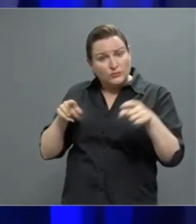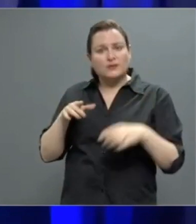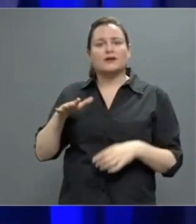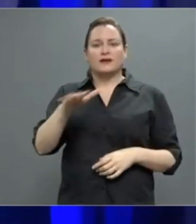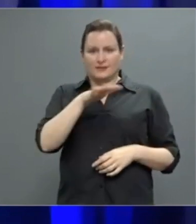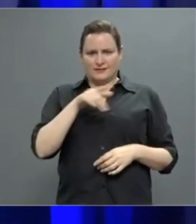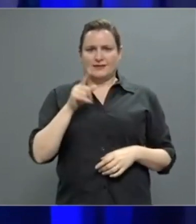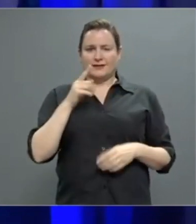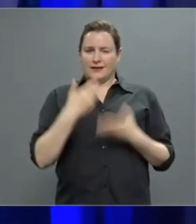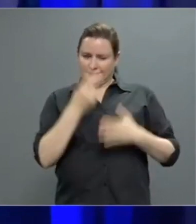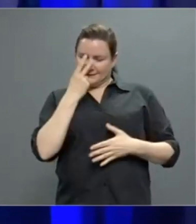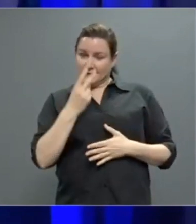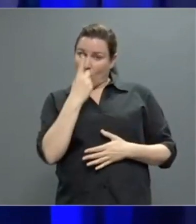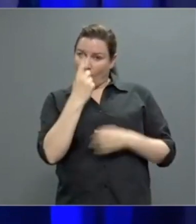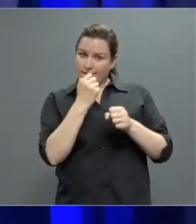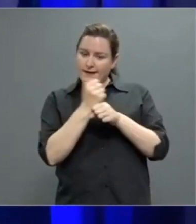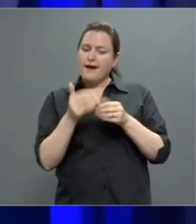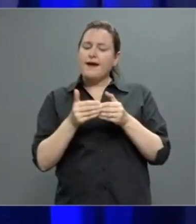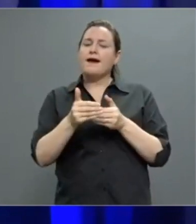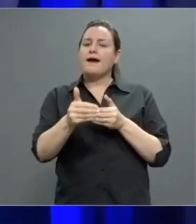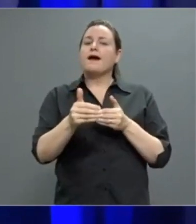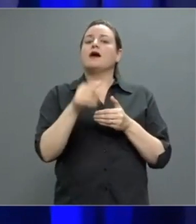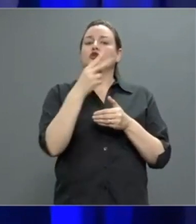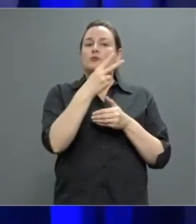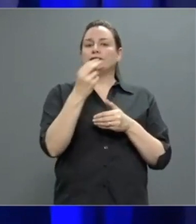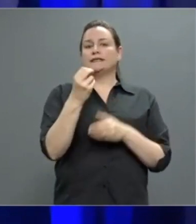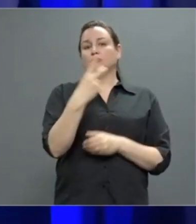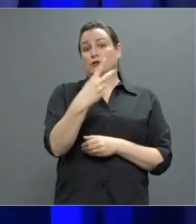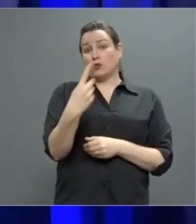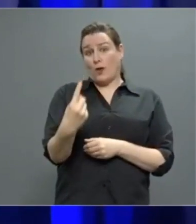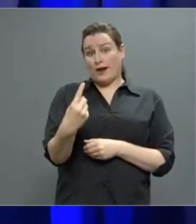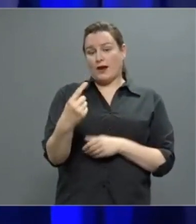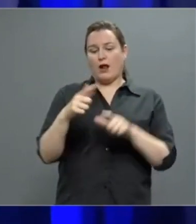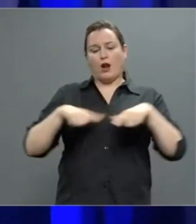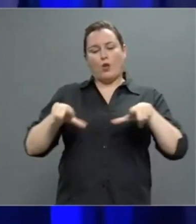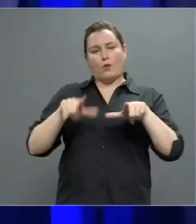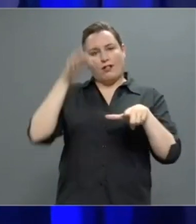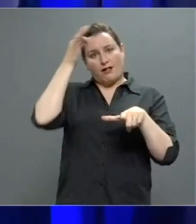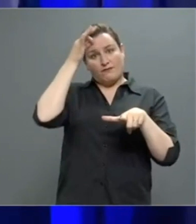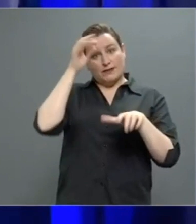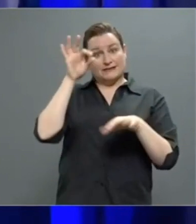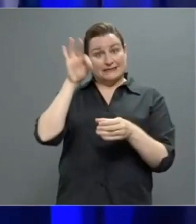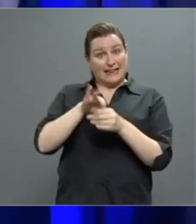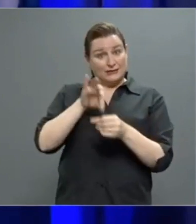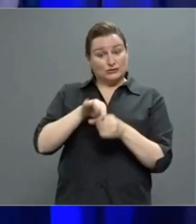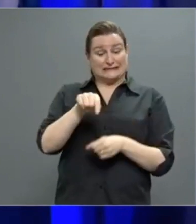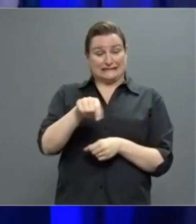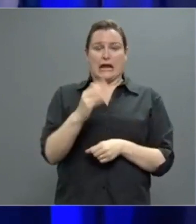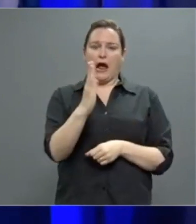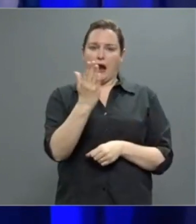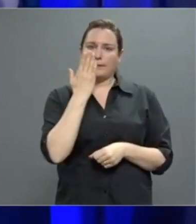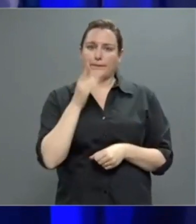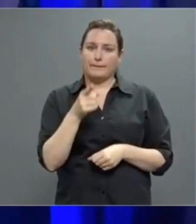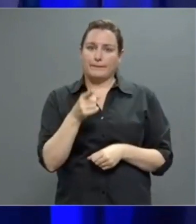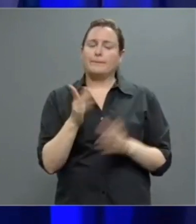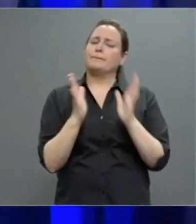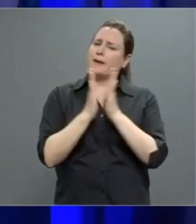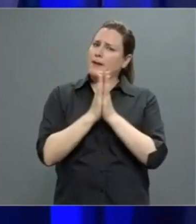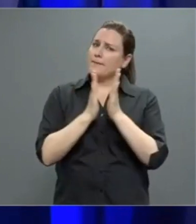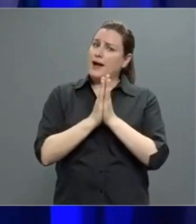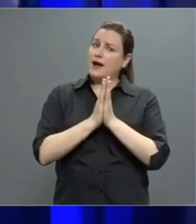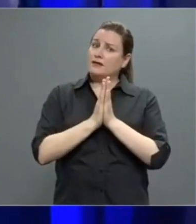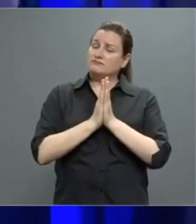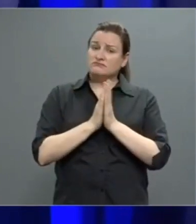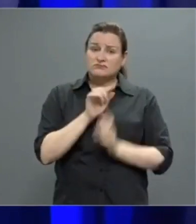year from today during the 2021 local government elections. That is why I'm asking you to get